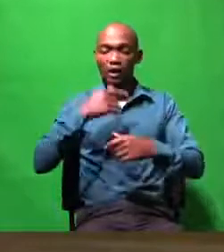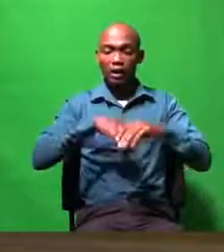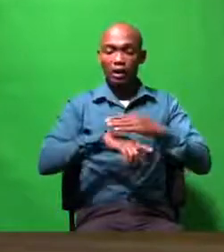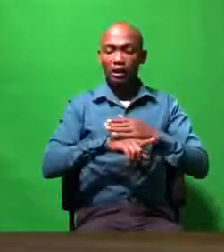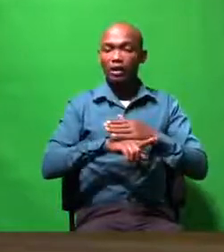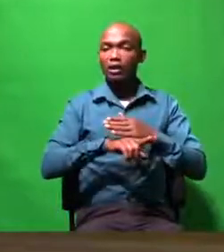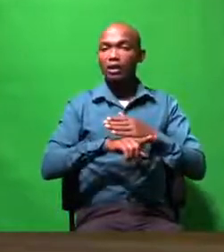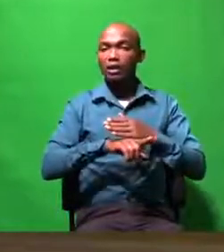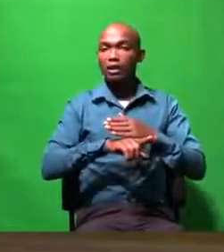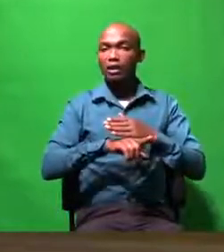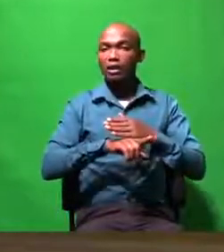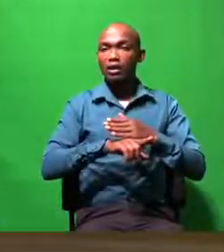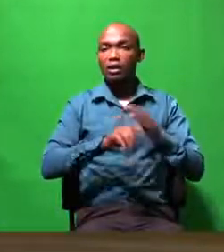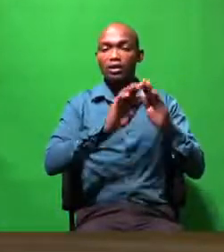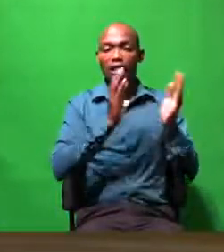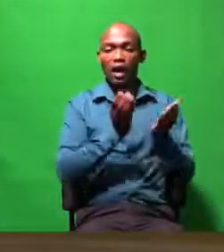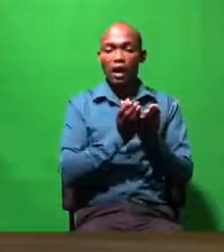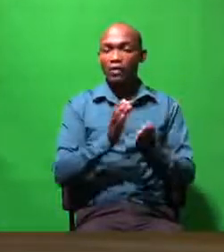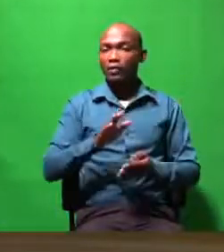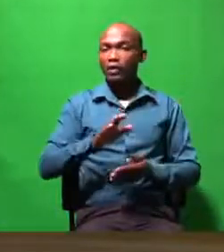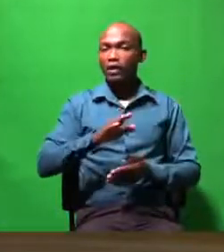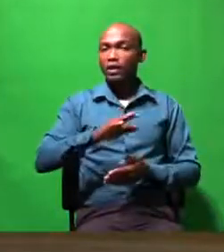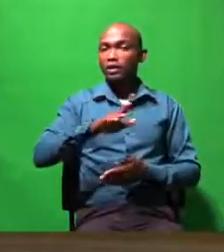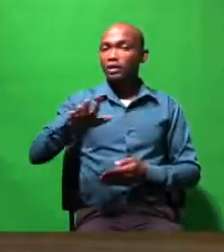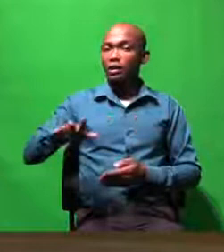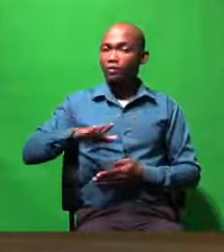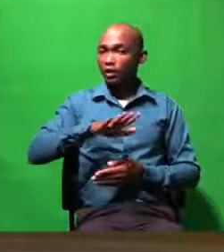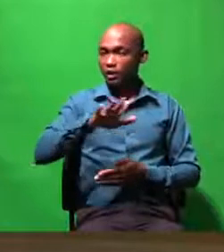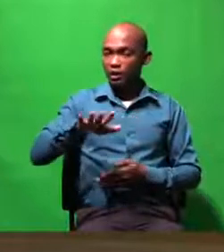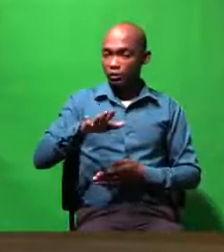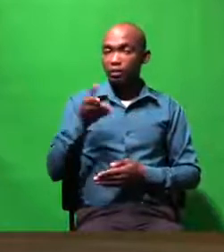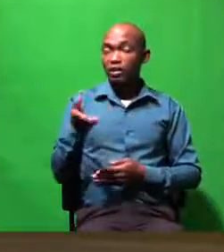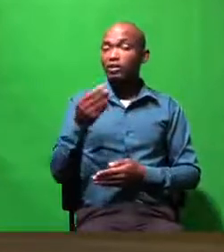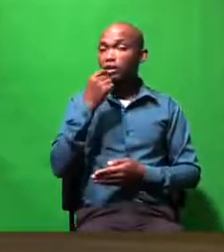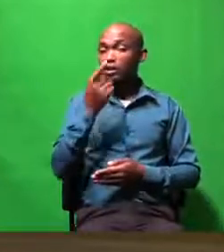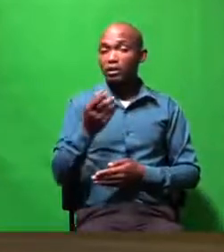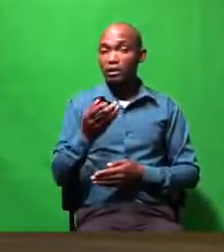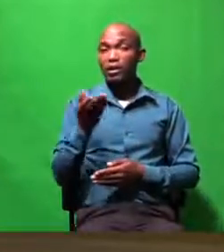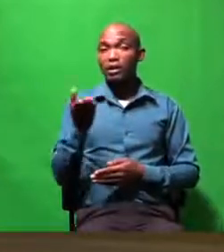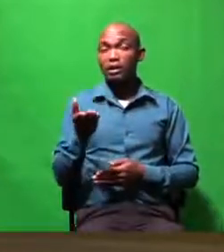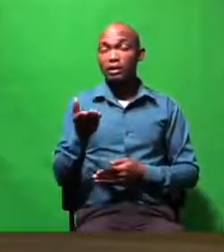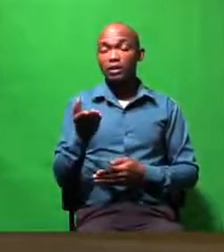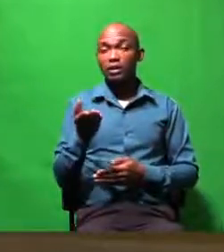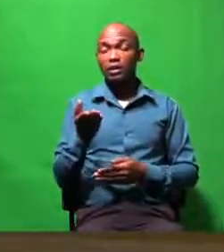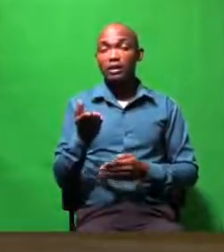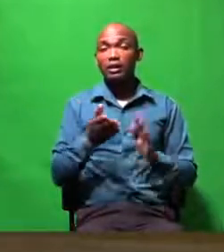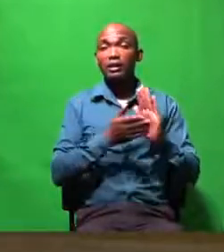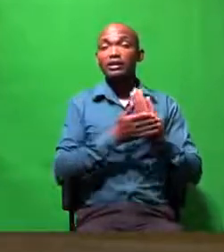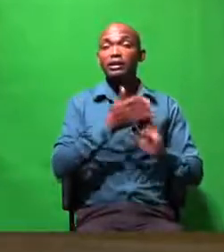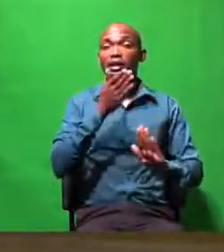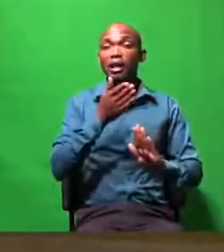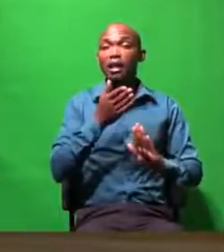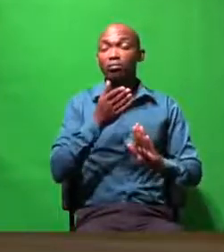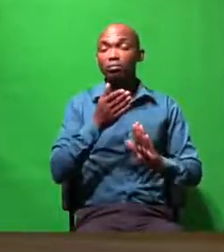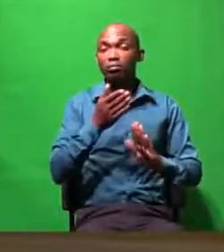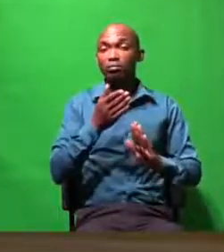the, can be accumulated on the earth surfaces. So that you can say this can be some source of water which